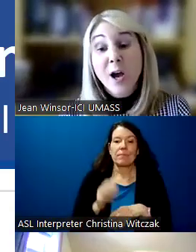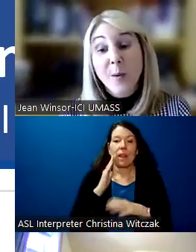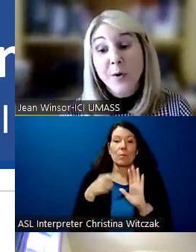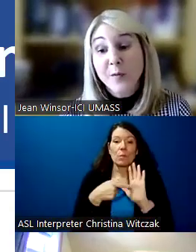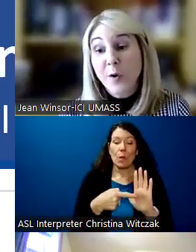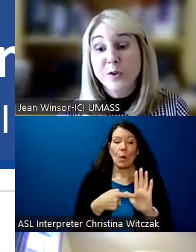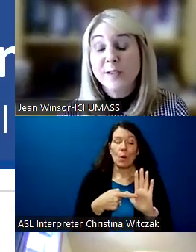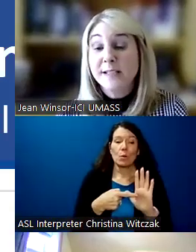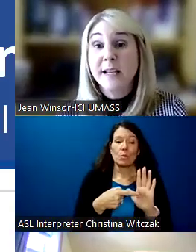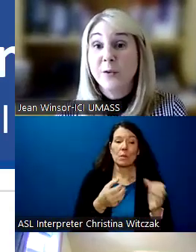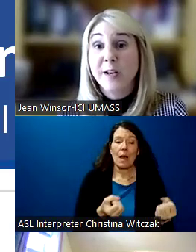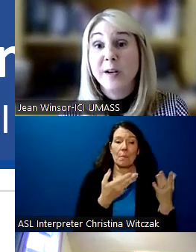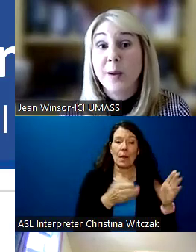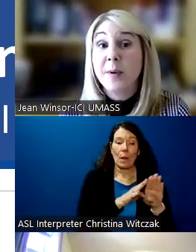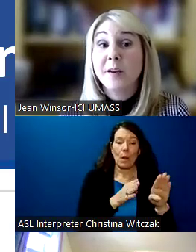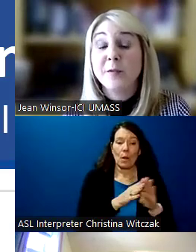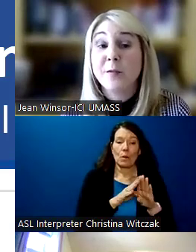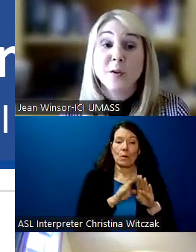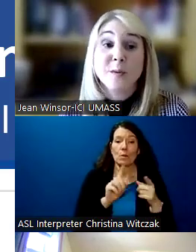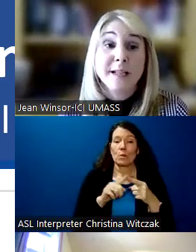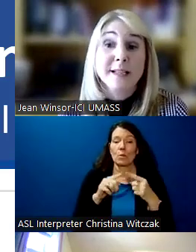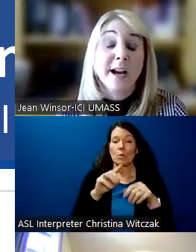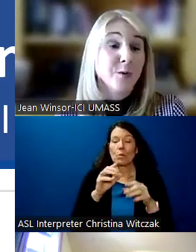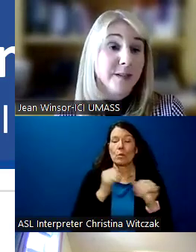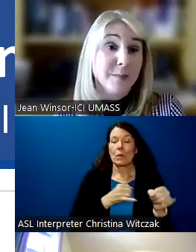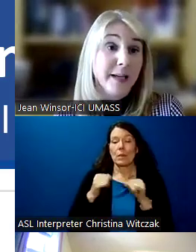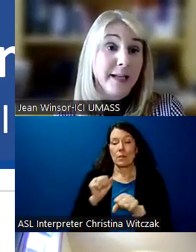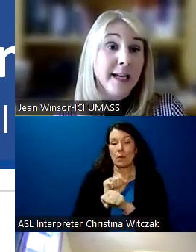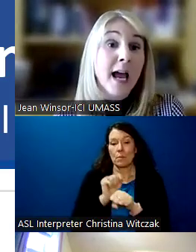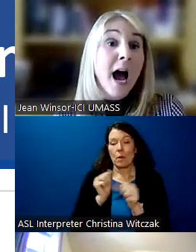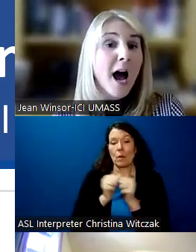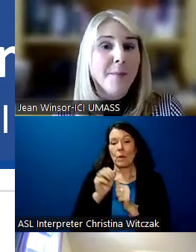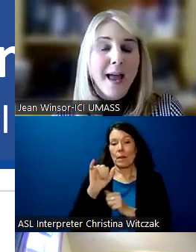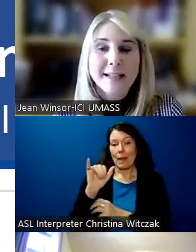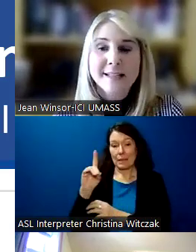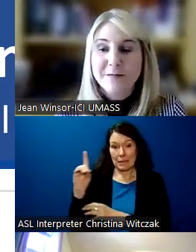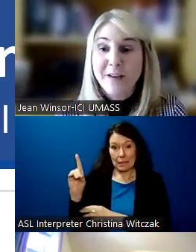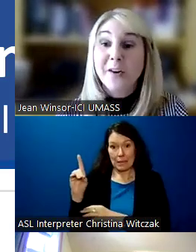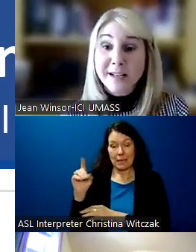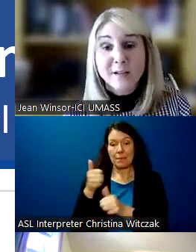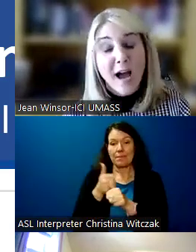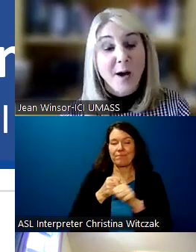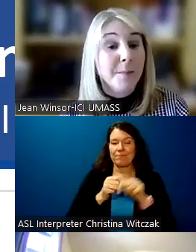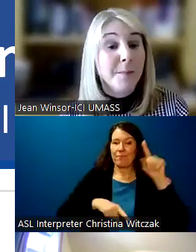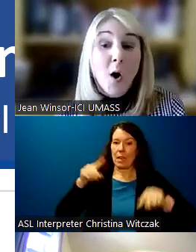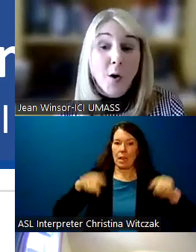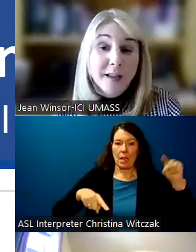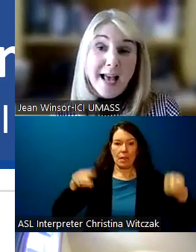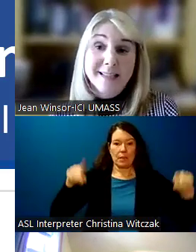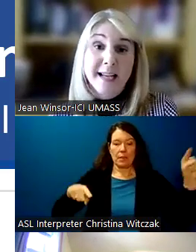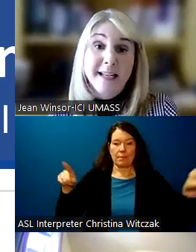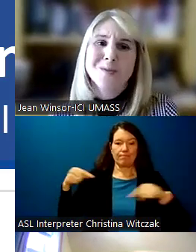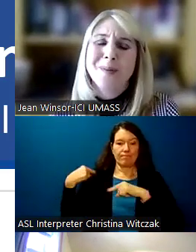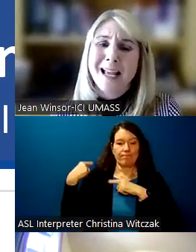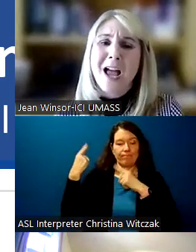the number of closures into integrated employment for folks with an intellectual disability has varied over the